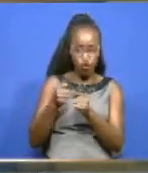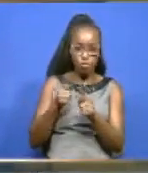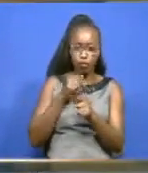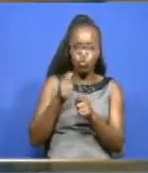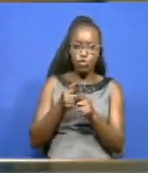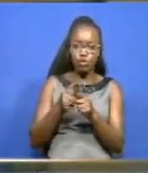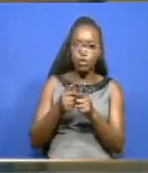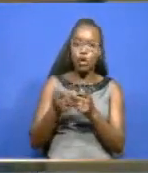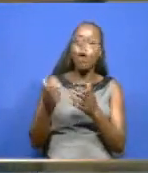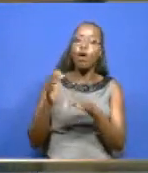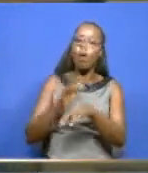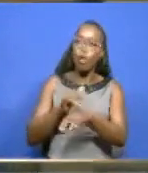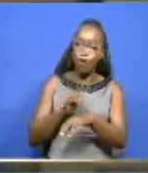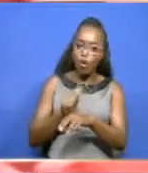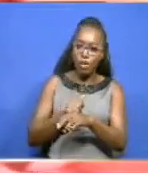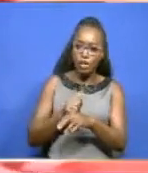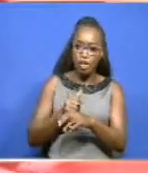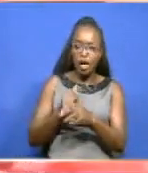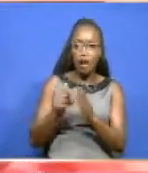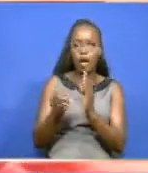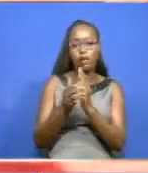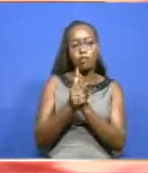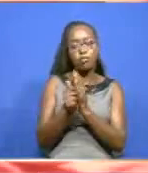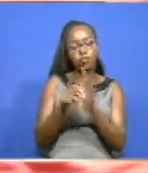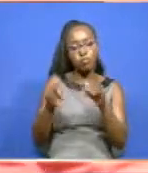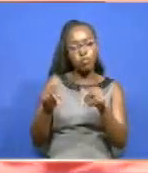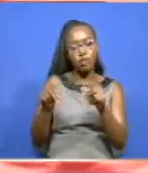in qualified workforce for the job.